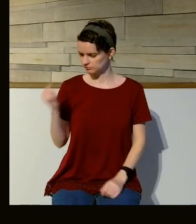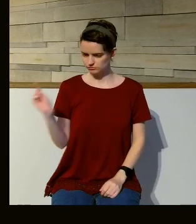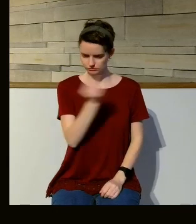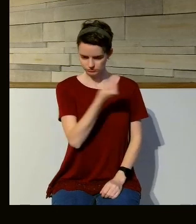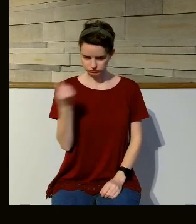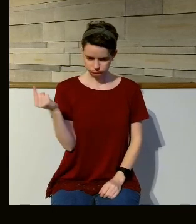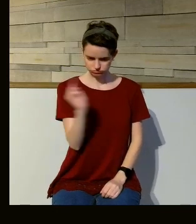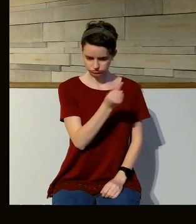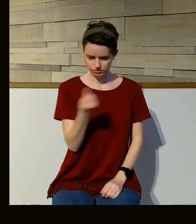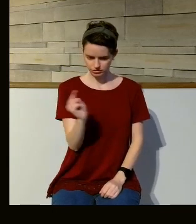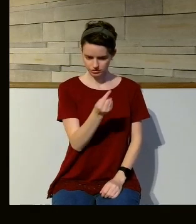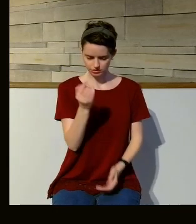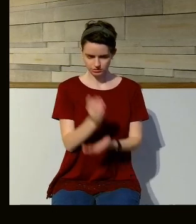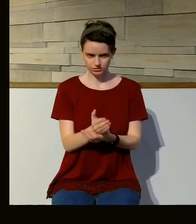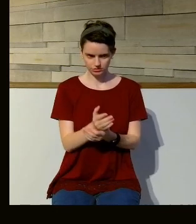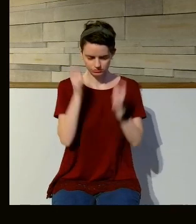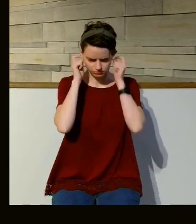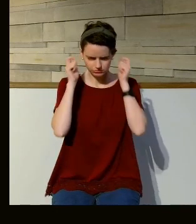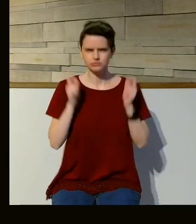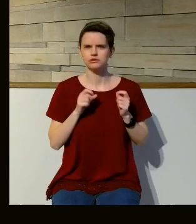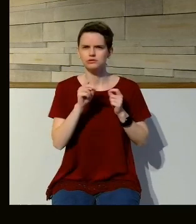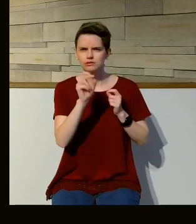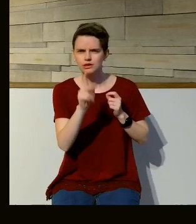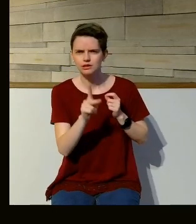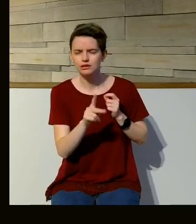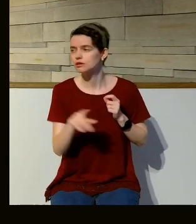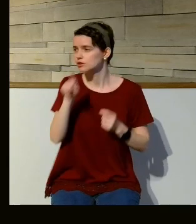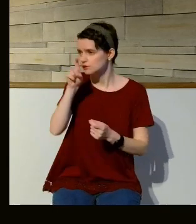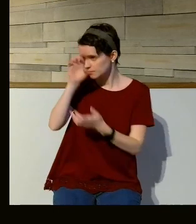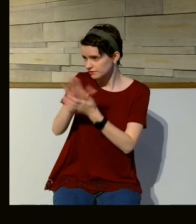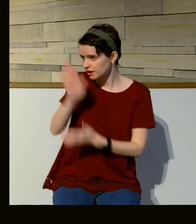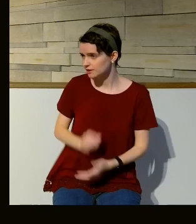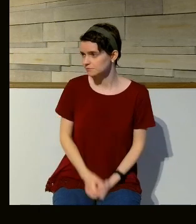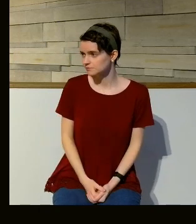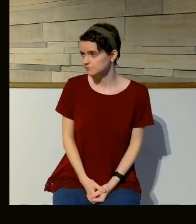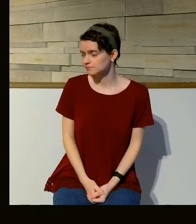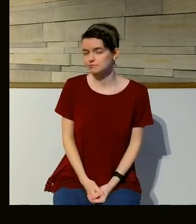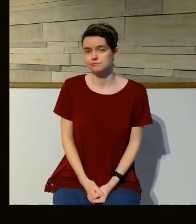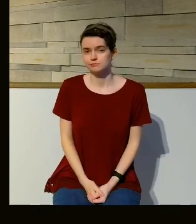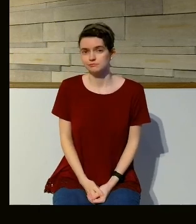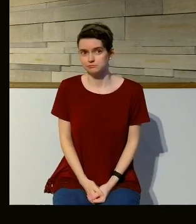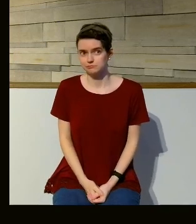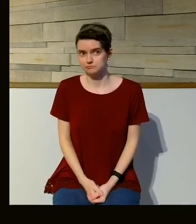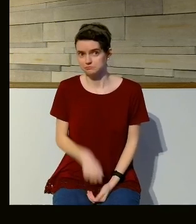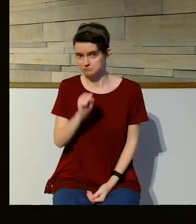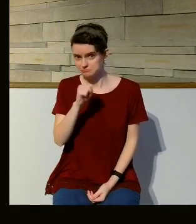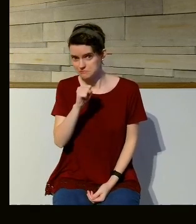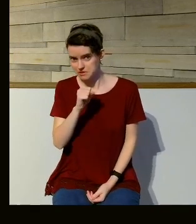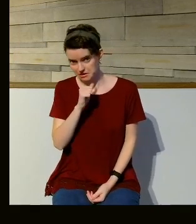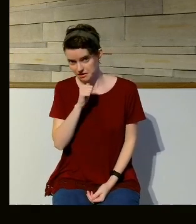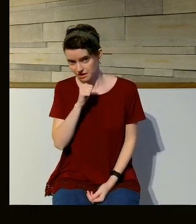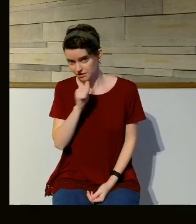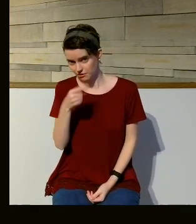of me. And then she stops, and I take out my headphones. I'm like, are you okay? She goes, hey, do you believe in God? And I go, yeah, not only do